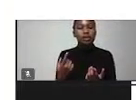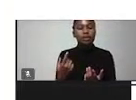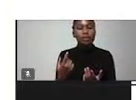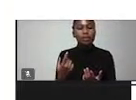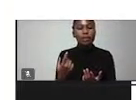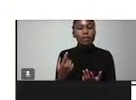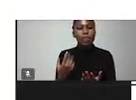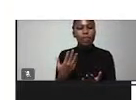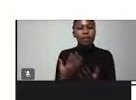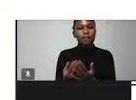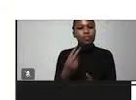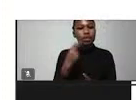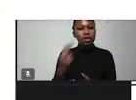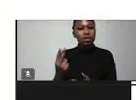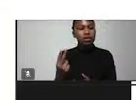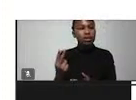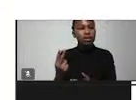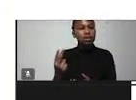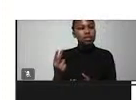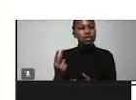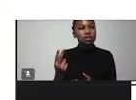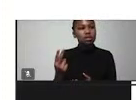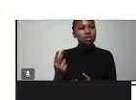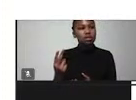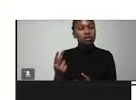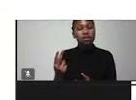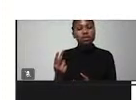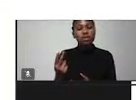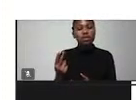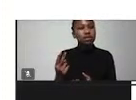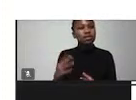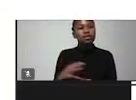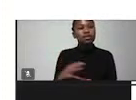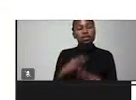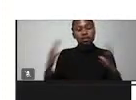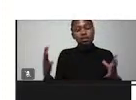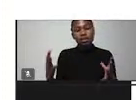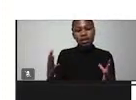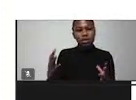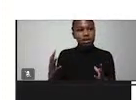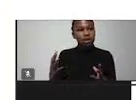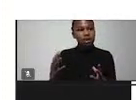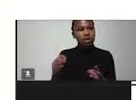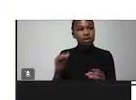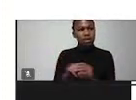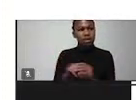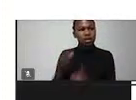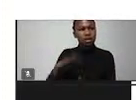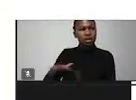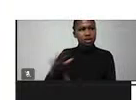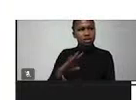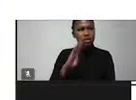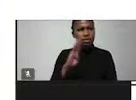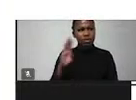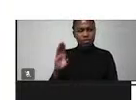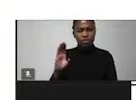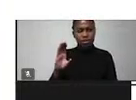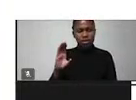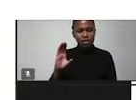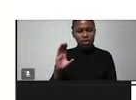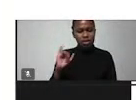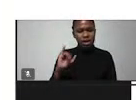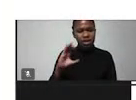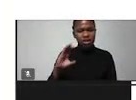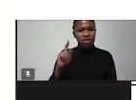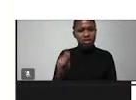tremendous uptake in terms of that. Some examples I can give you is in terms of the fintech industry, BPO, ICT, and green tech